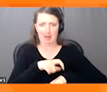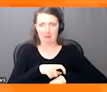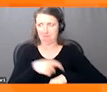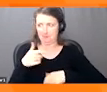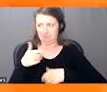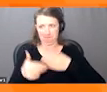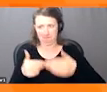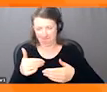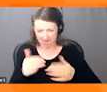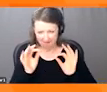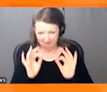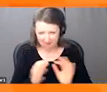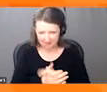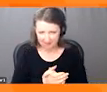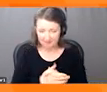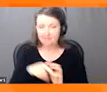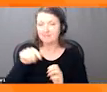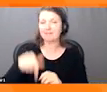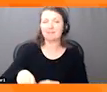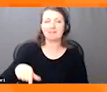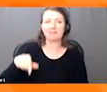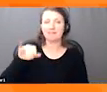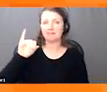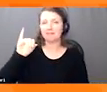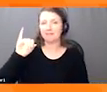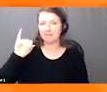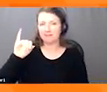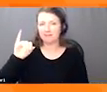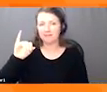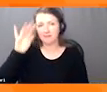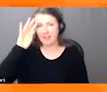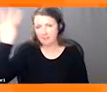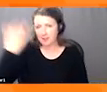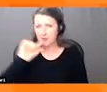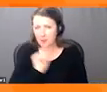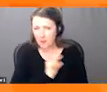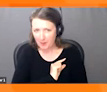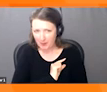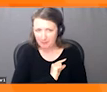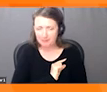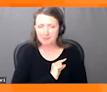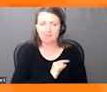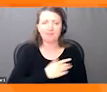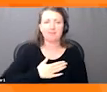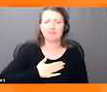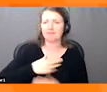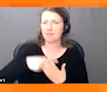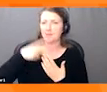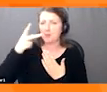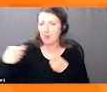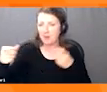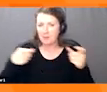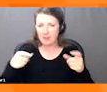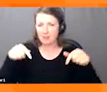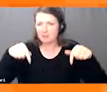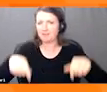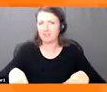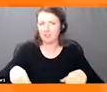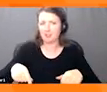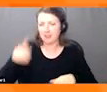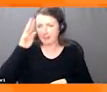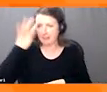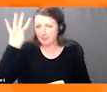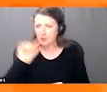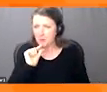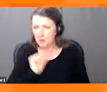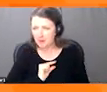Welcome to Innovation Guelph Presents Toolkit Tuesday. My name is Jordan Huntsberger. I'm a program manager at Innovation Guelph,